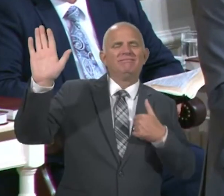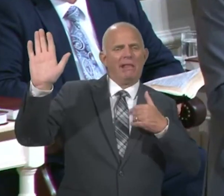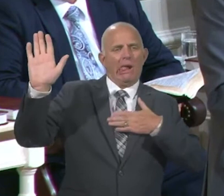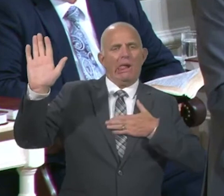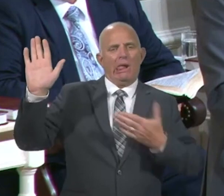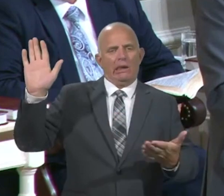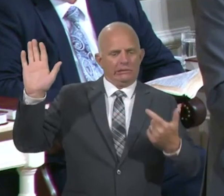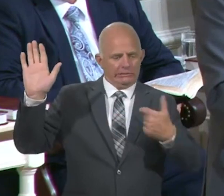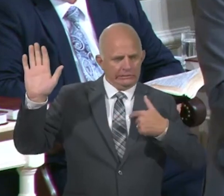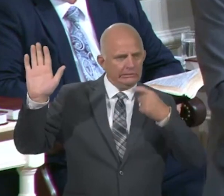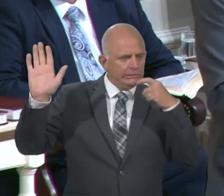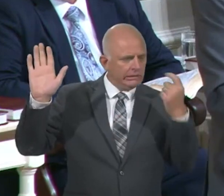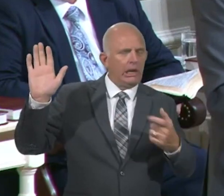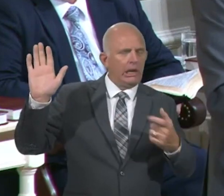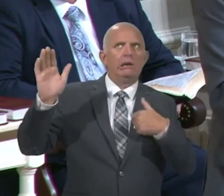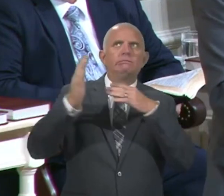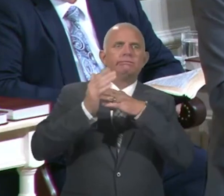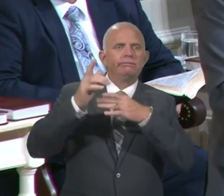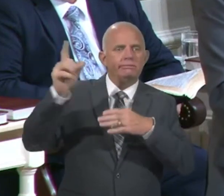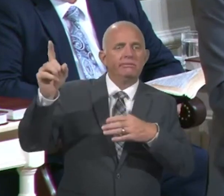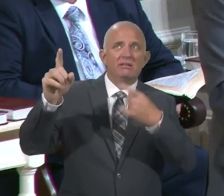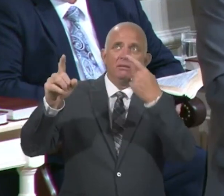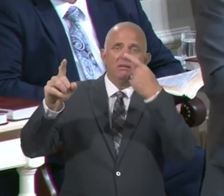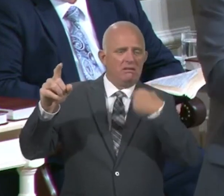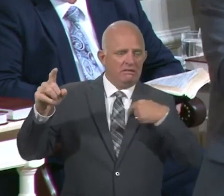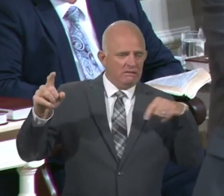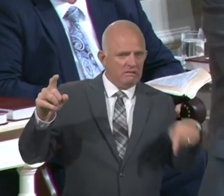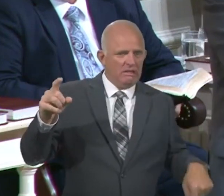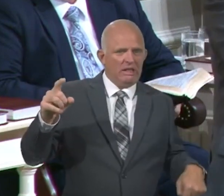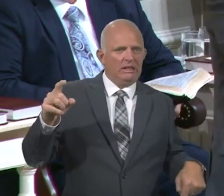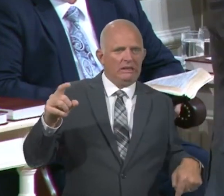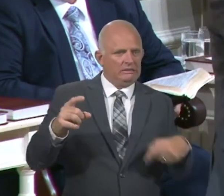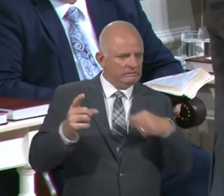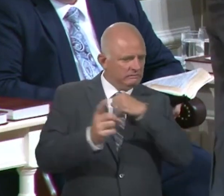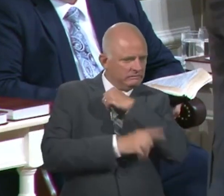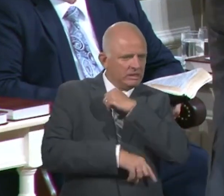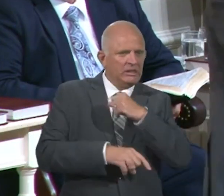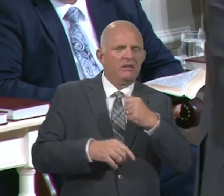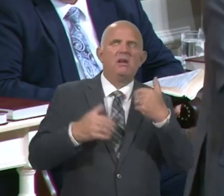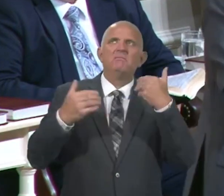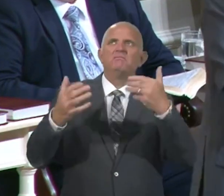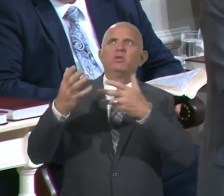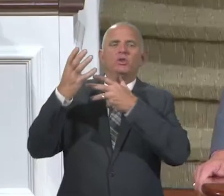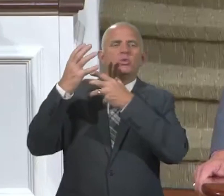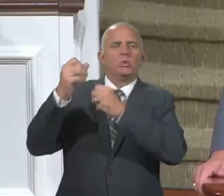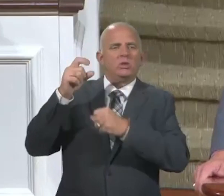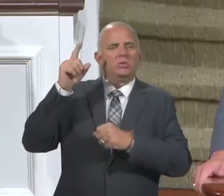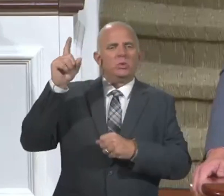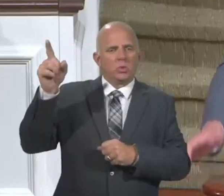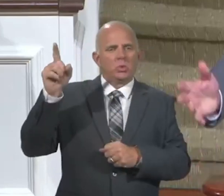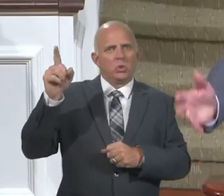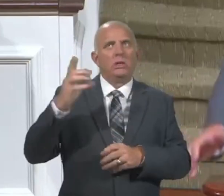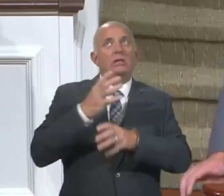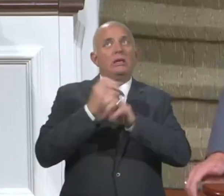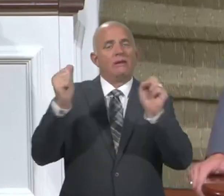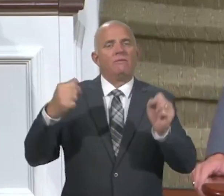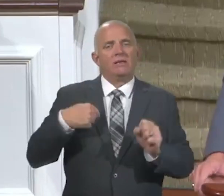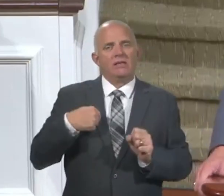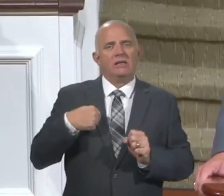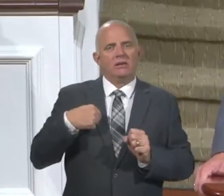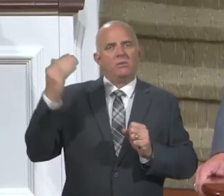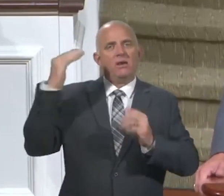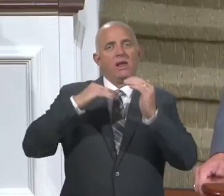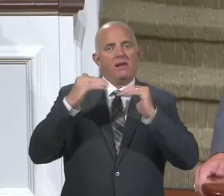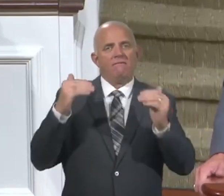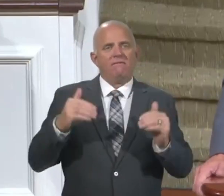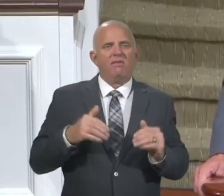against him and understand the penalty of hell and trust Christ to save you and take you to heaven. And we'll give you opportunity at the end